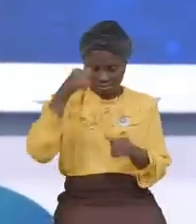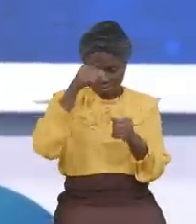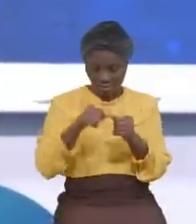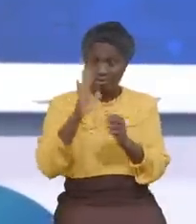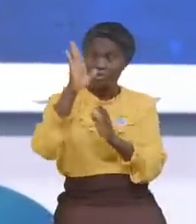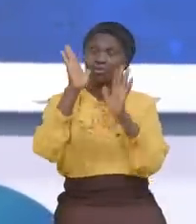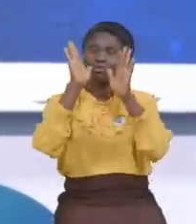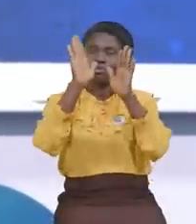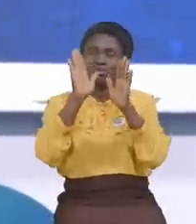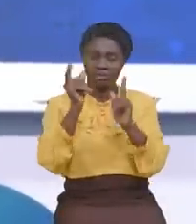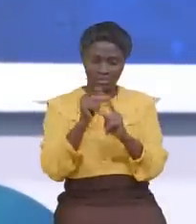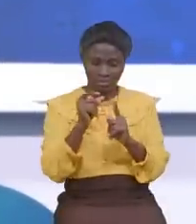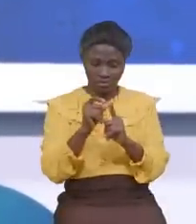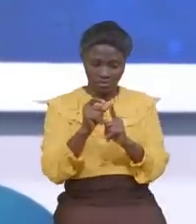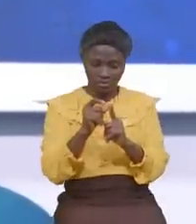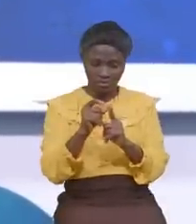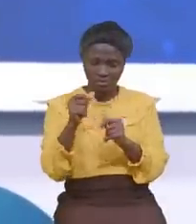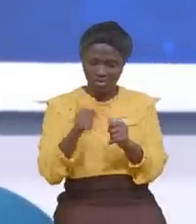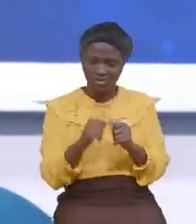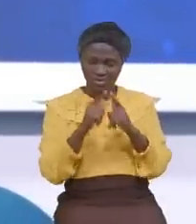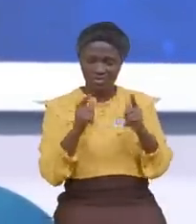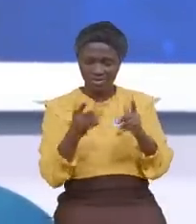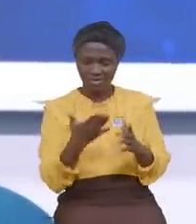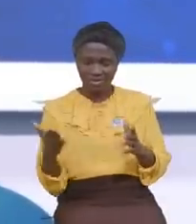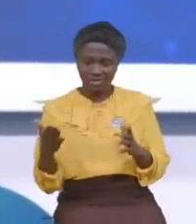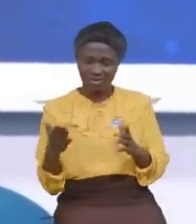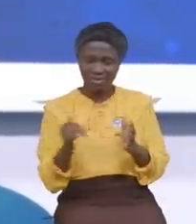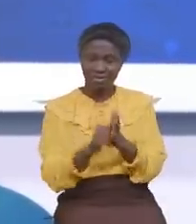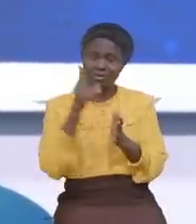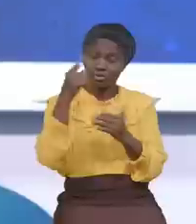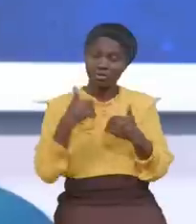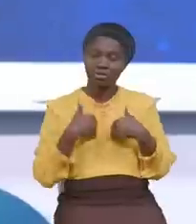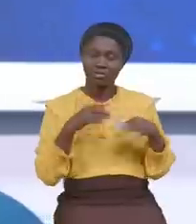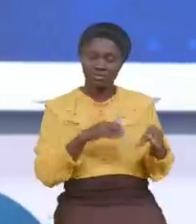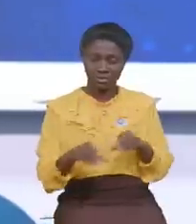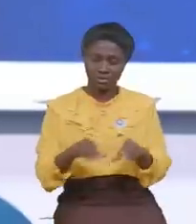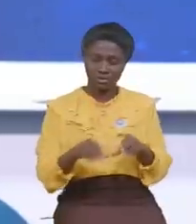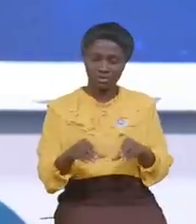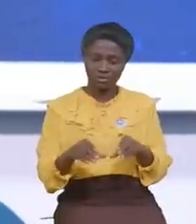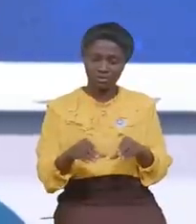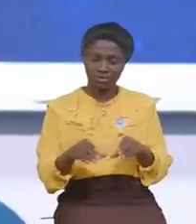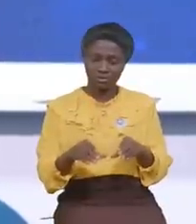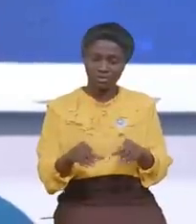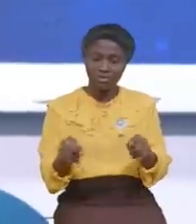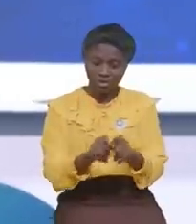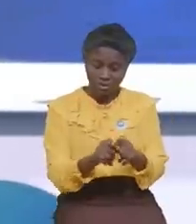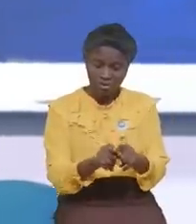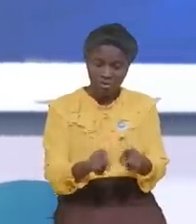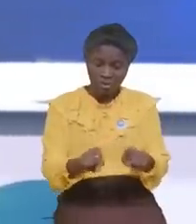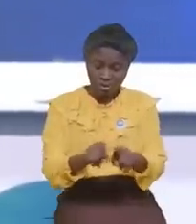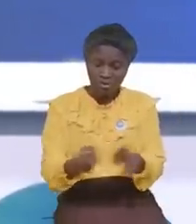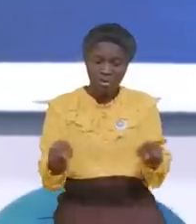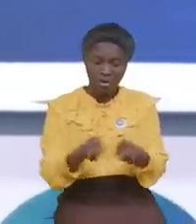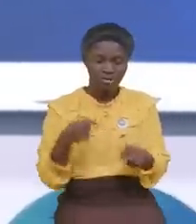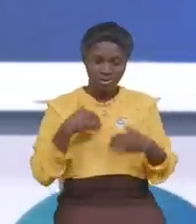works, every great thing, great miracle you have performed. Even as we have come together at this